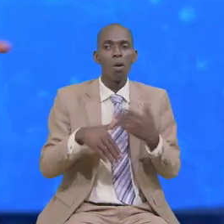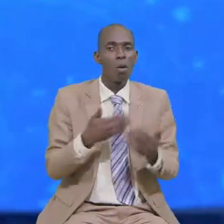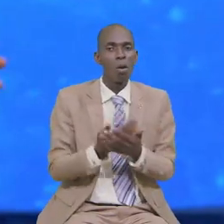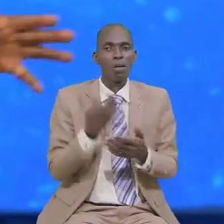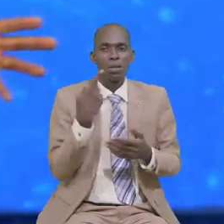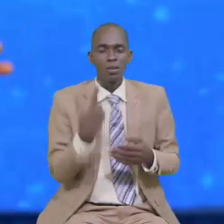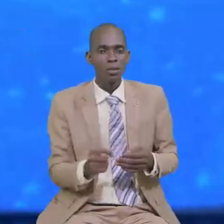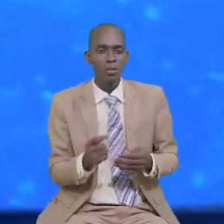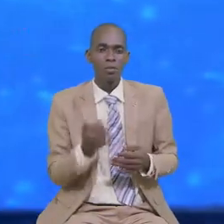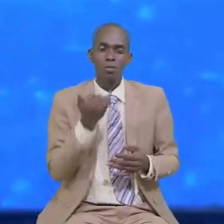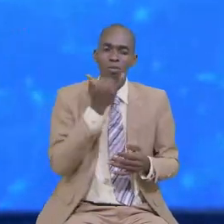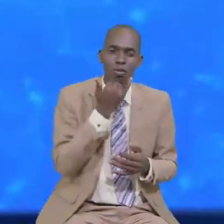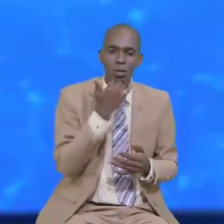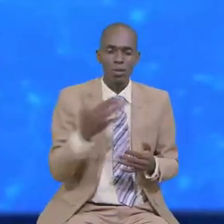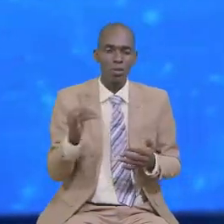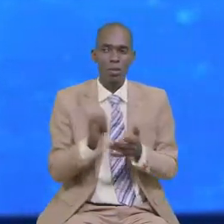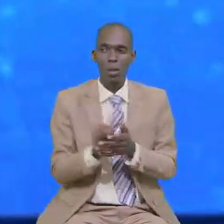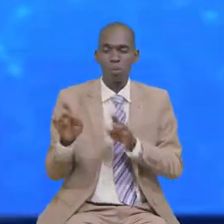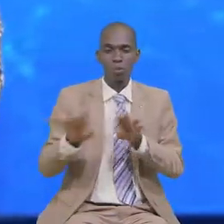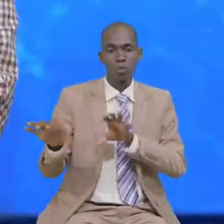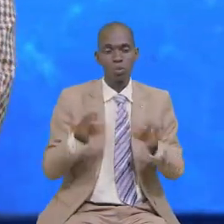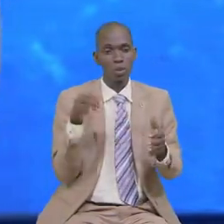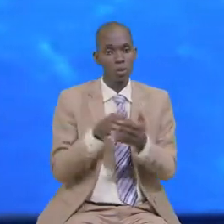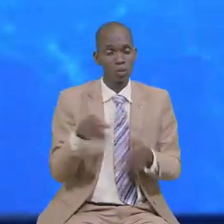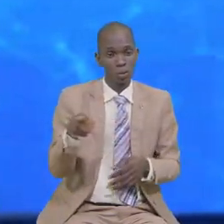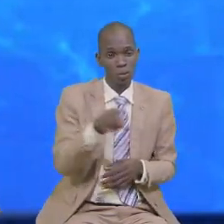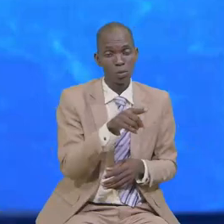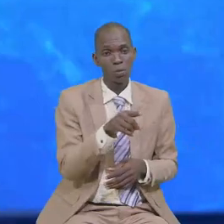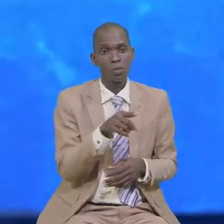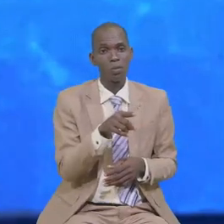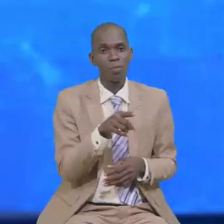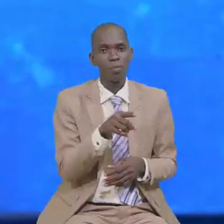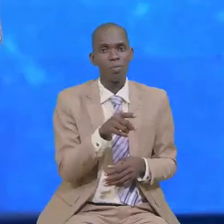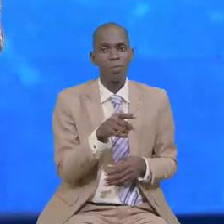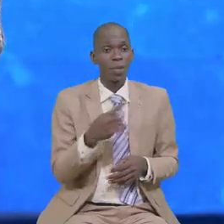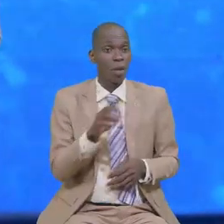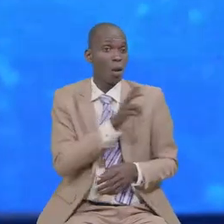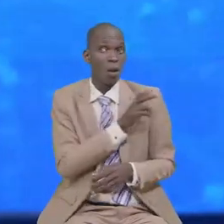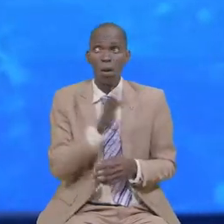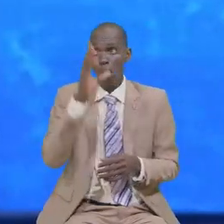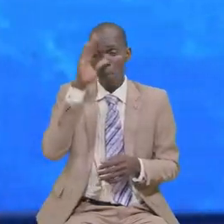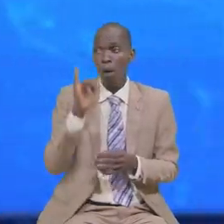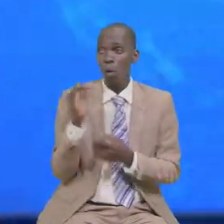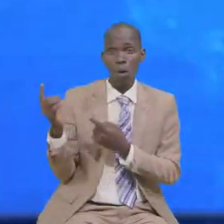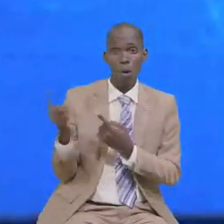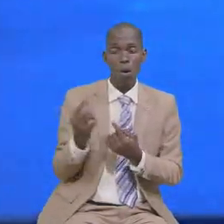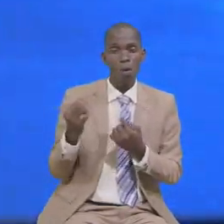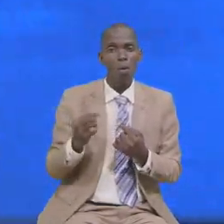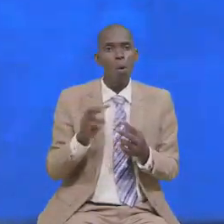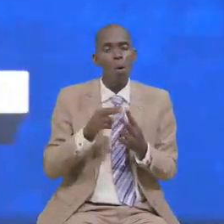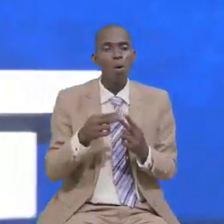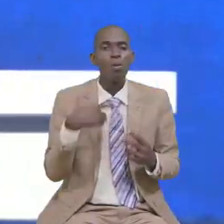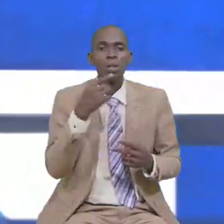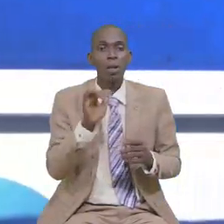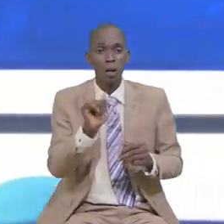you have from other people around you, the policeman is coming. Or if they say a soldier is